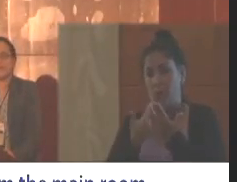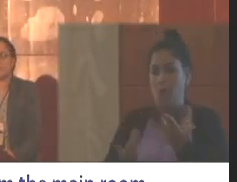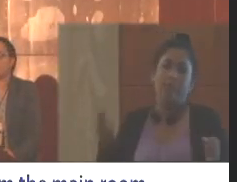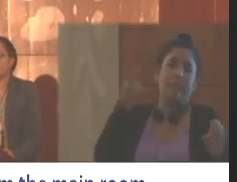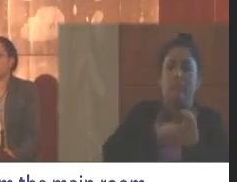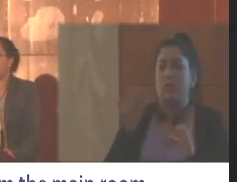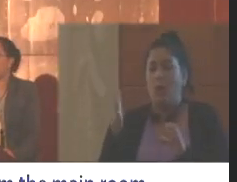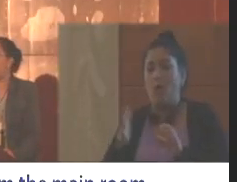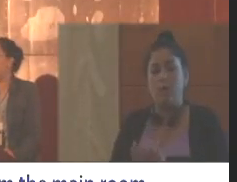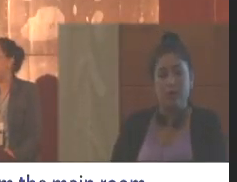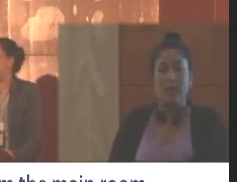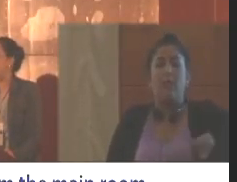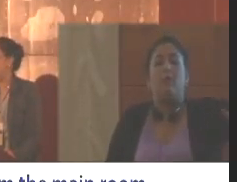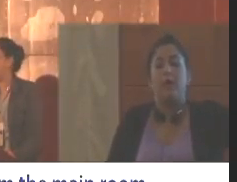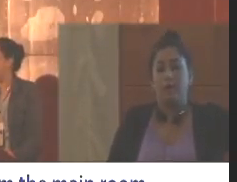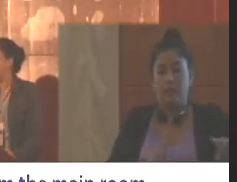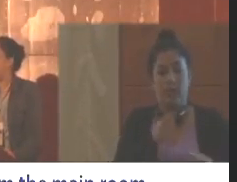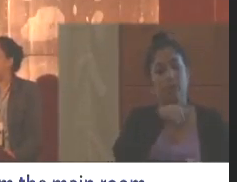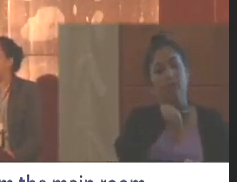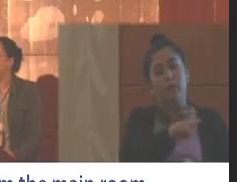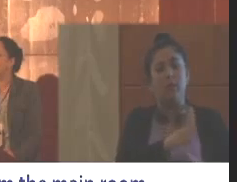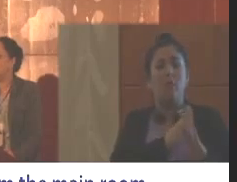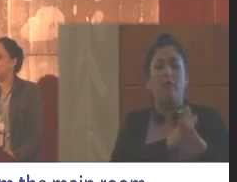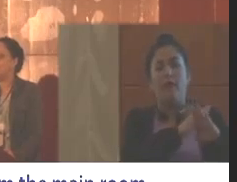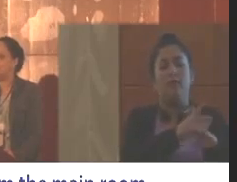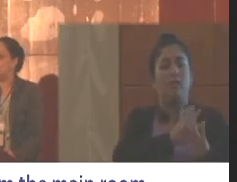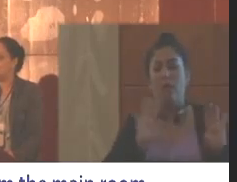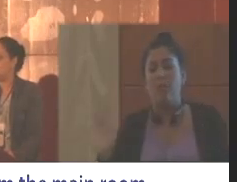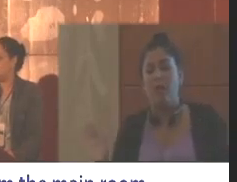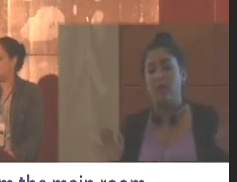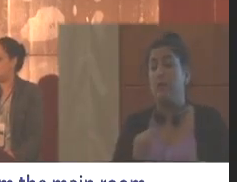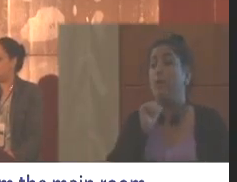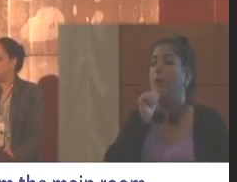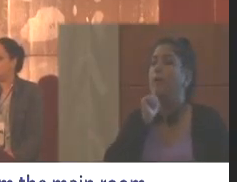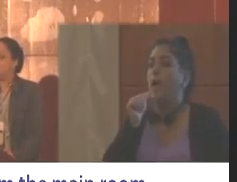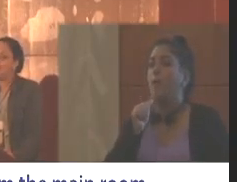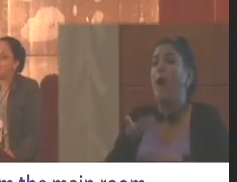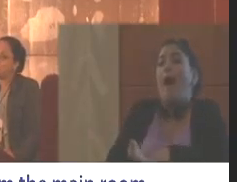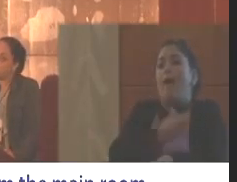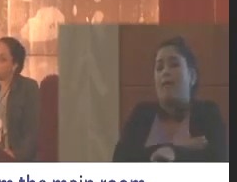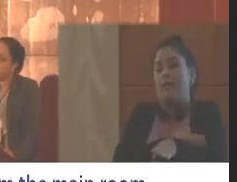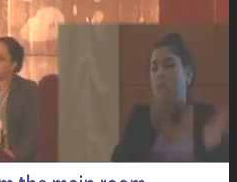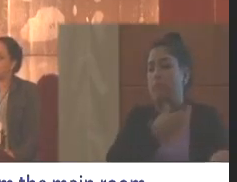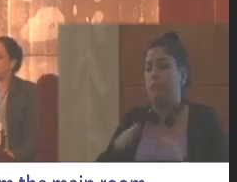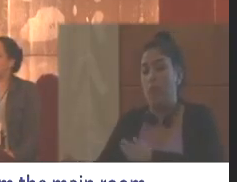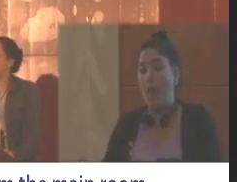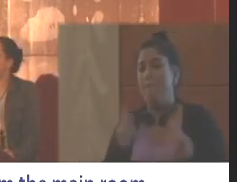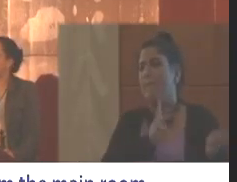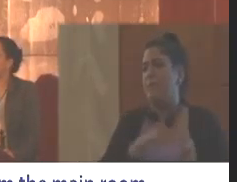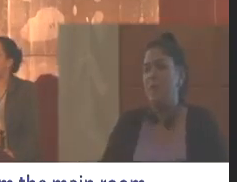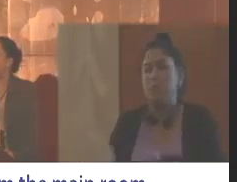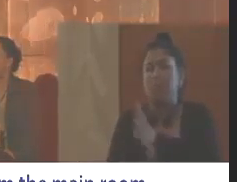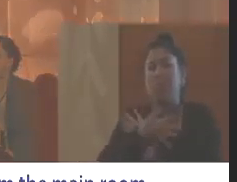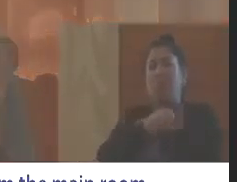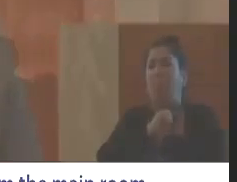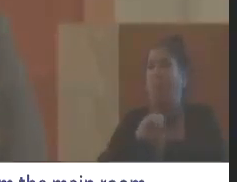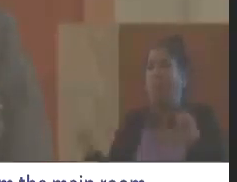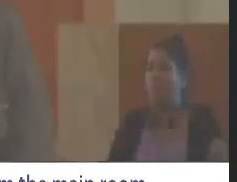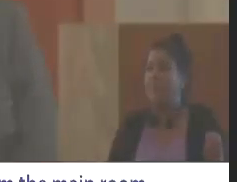defense, an approach that we, I'm sorry, have come across from since very early, to be prepared to respond to the